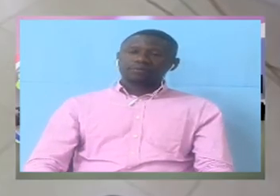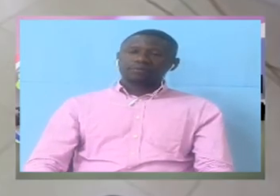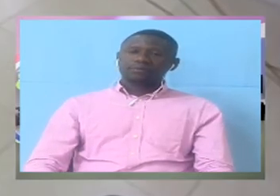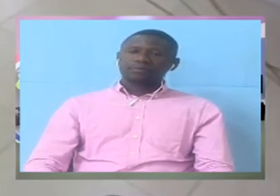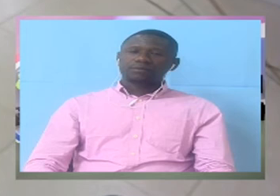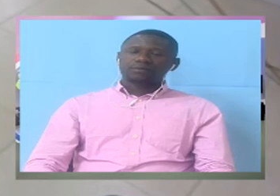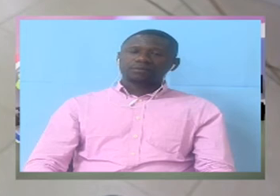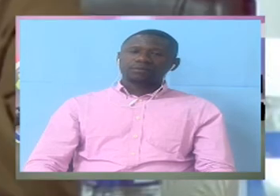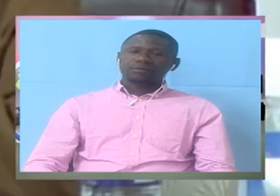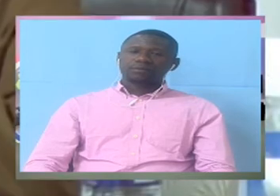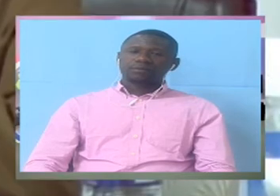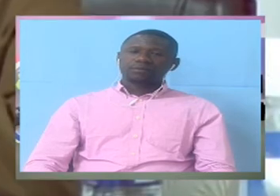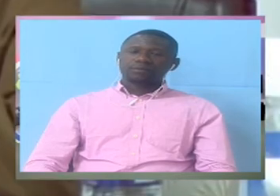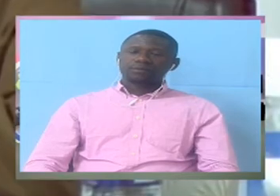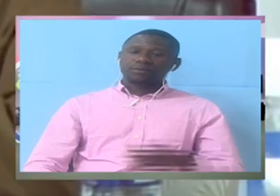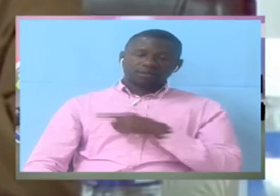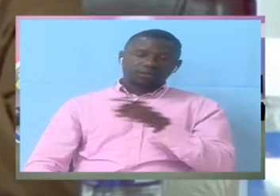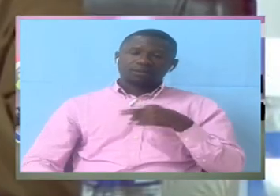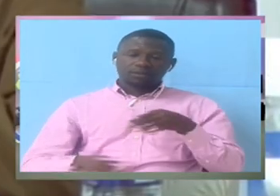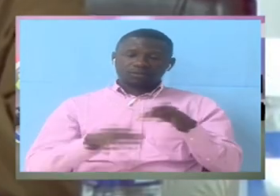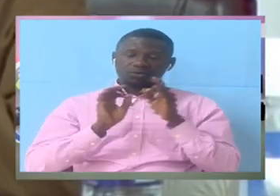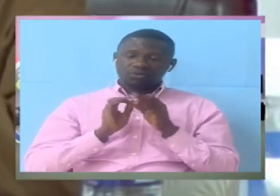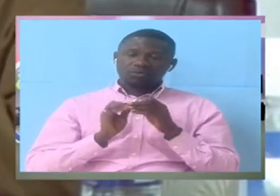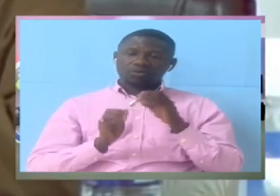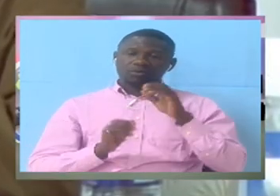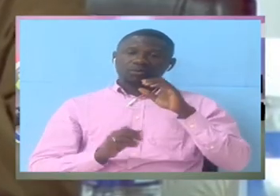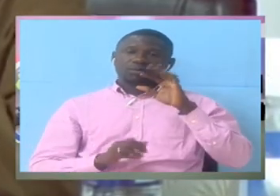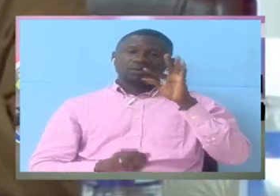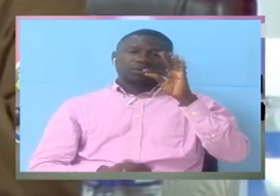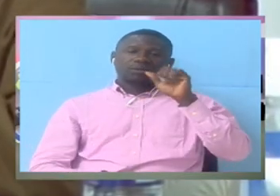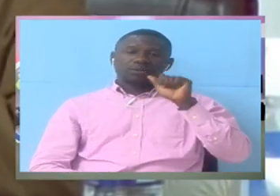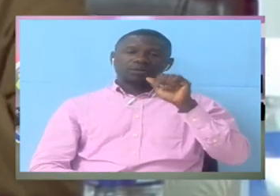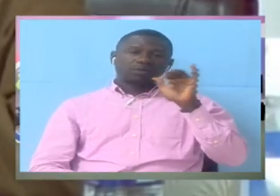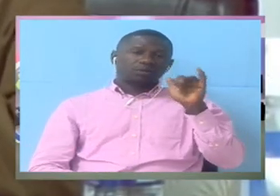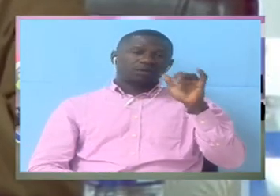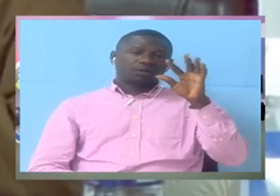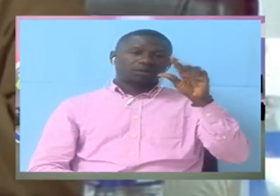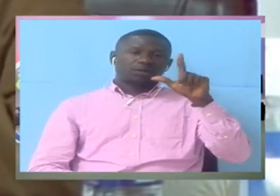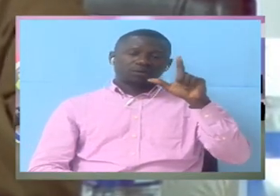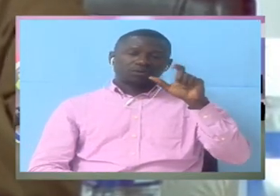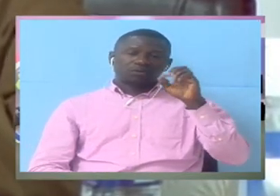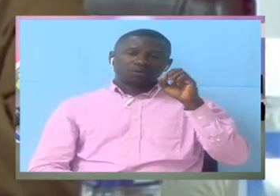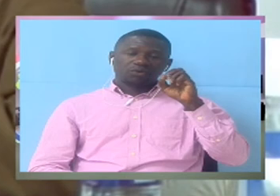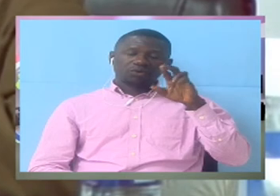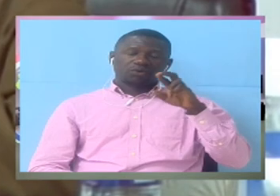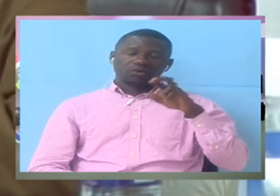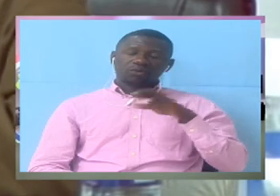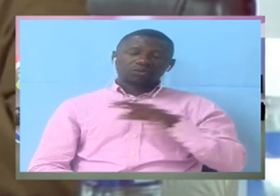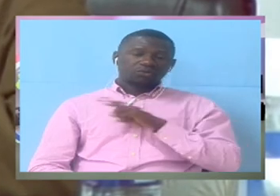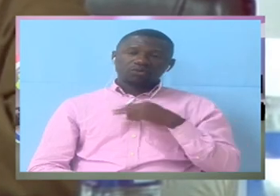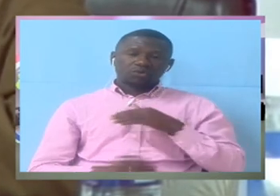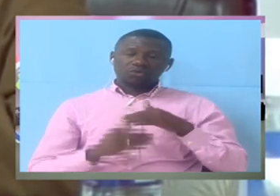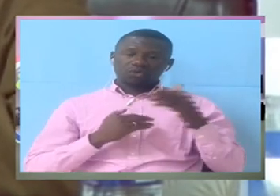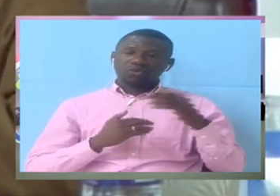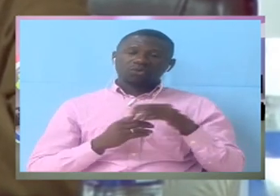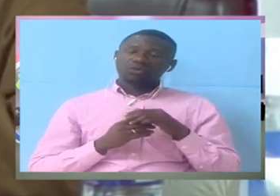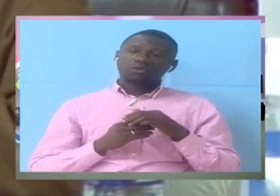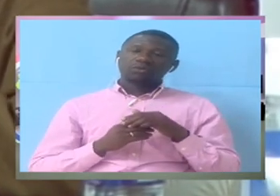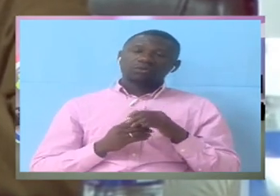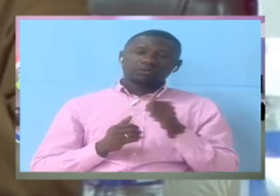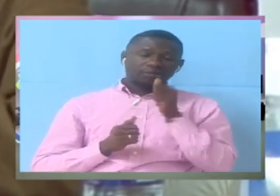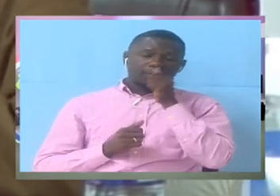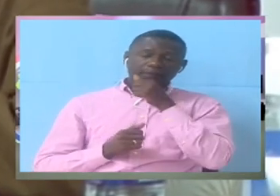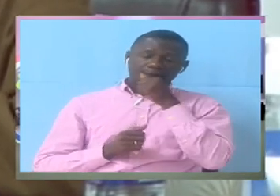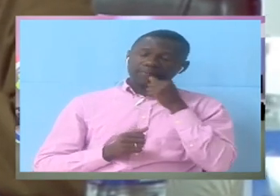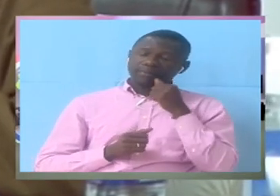Sierra Leone. It's no longer a secret that Sierra Leone, Tijan Kaba